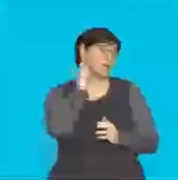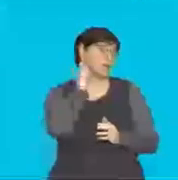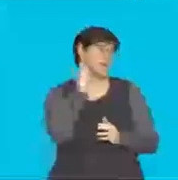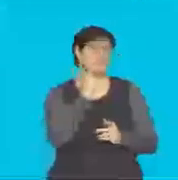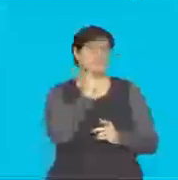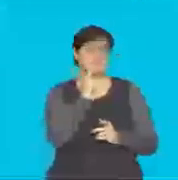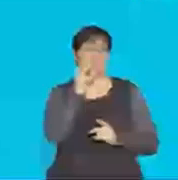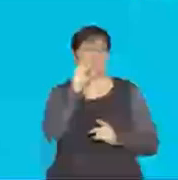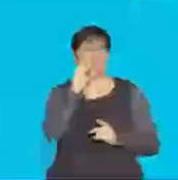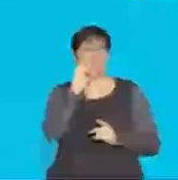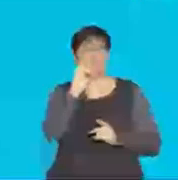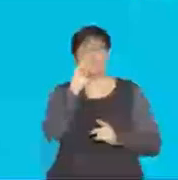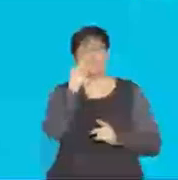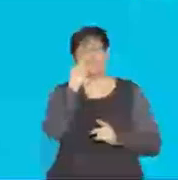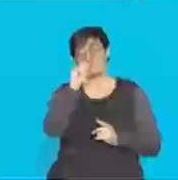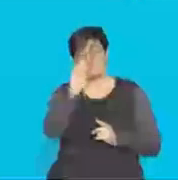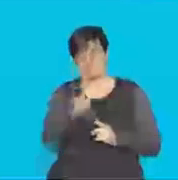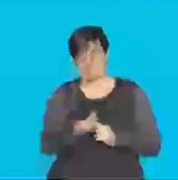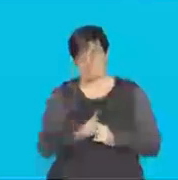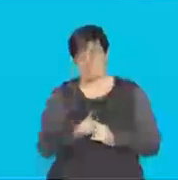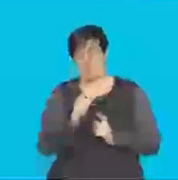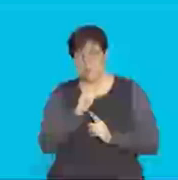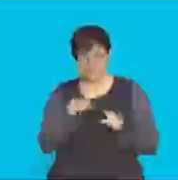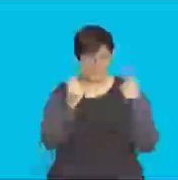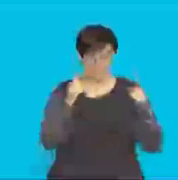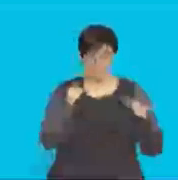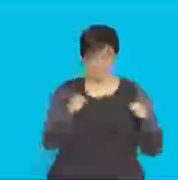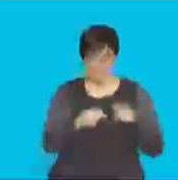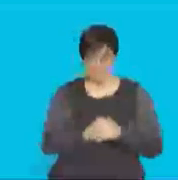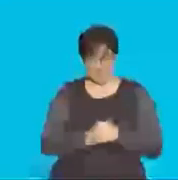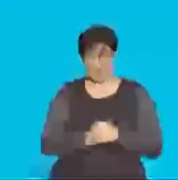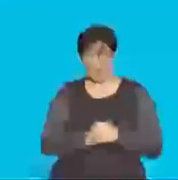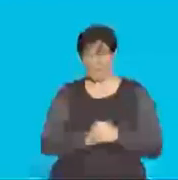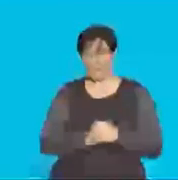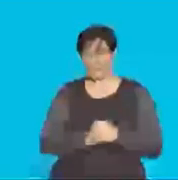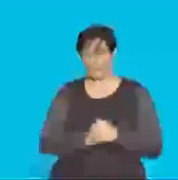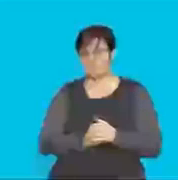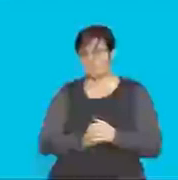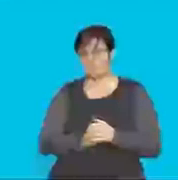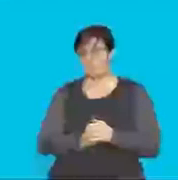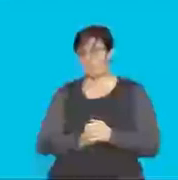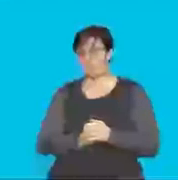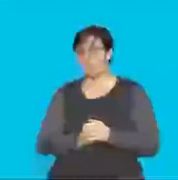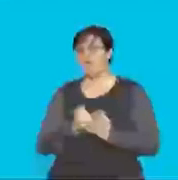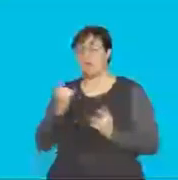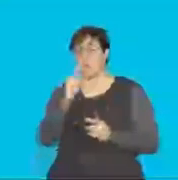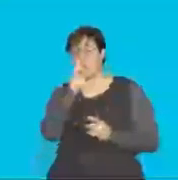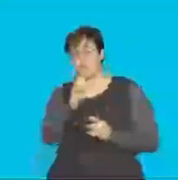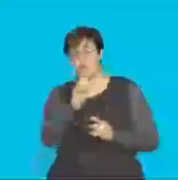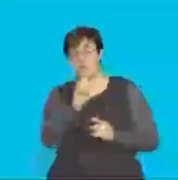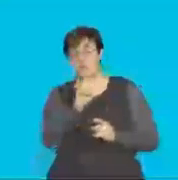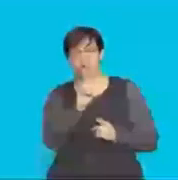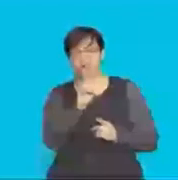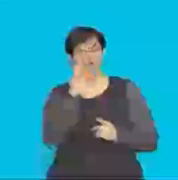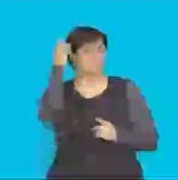so we say that that is fused. So there is a difference between a fused and a free pinna. So again, here we're looking